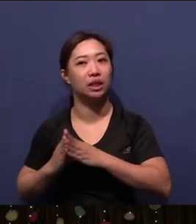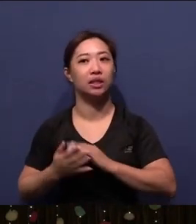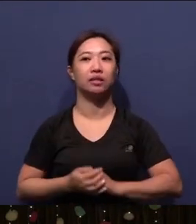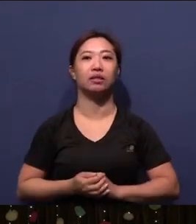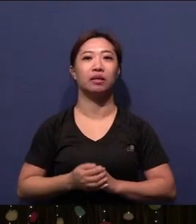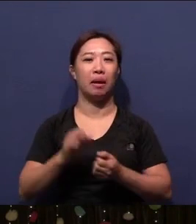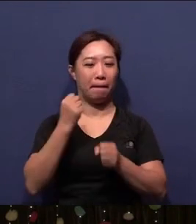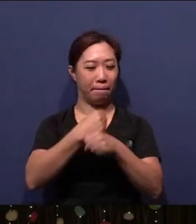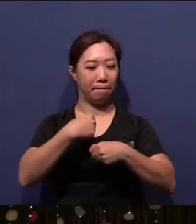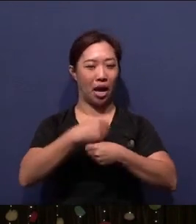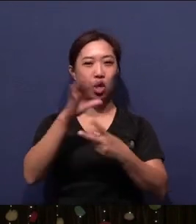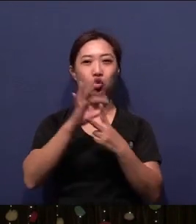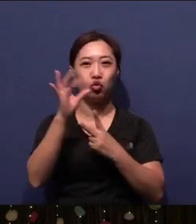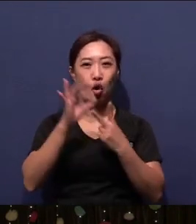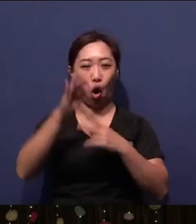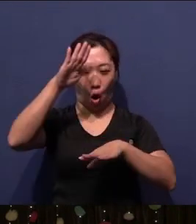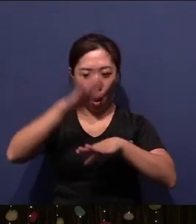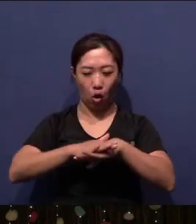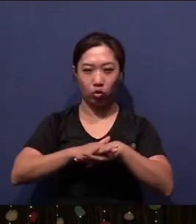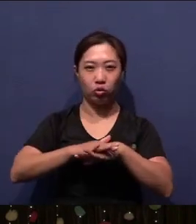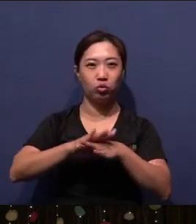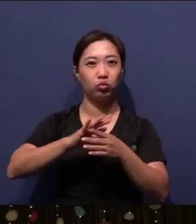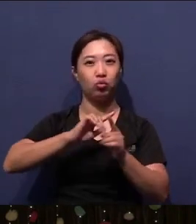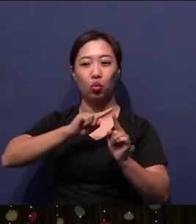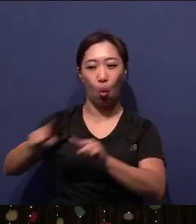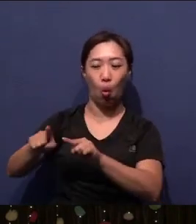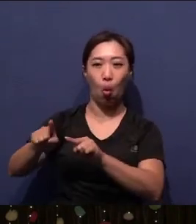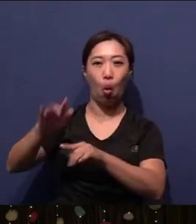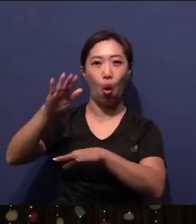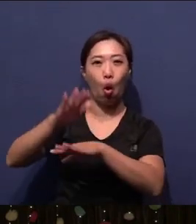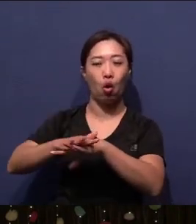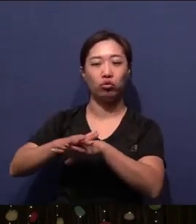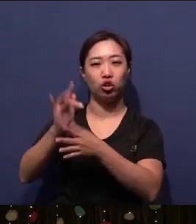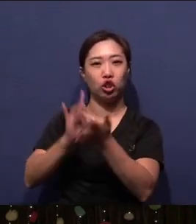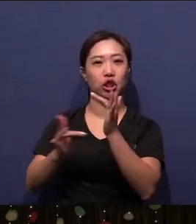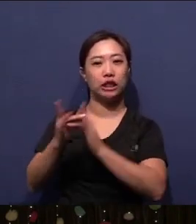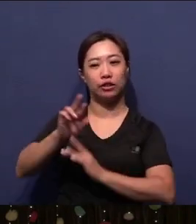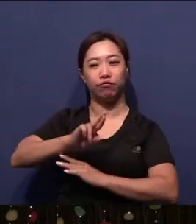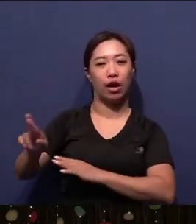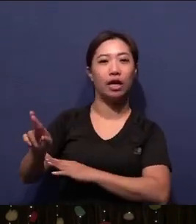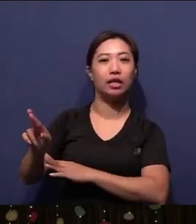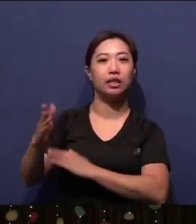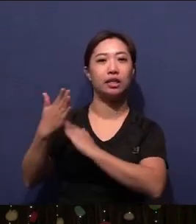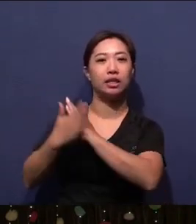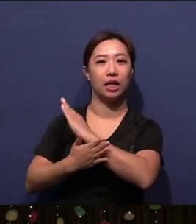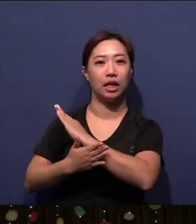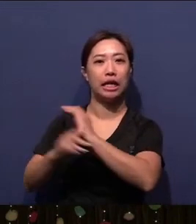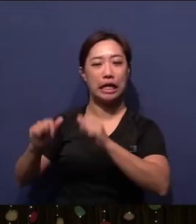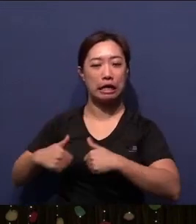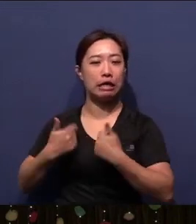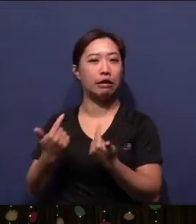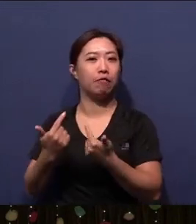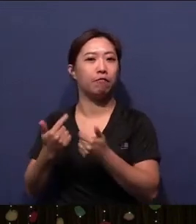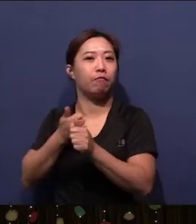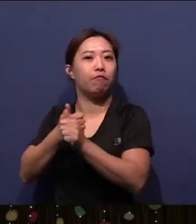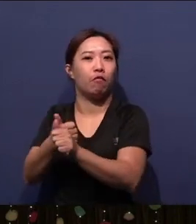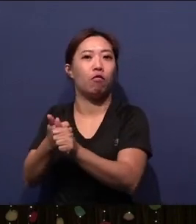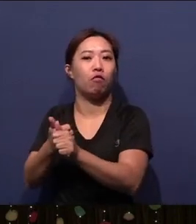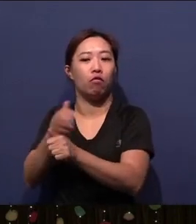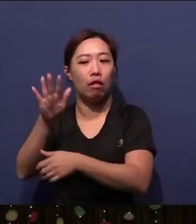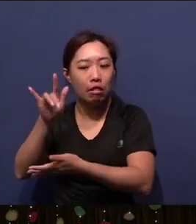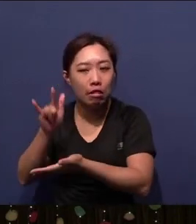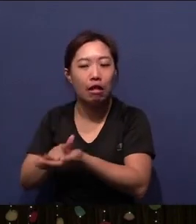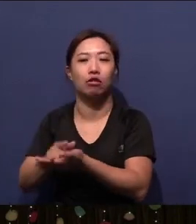Make a choice today that you want to be on Jesus' right side and live according to that